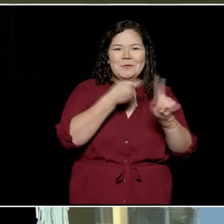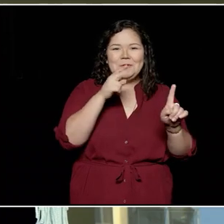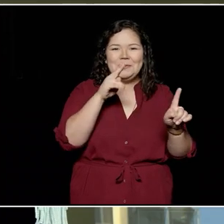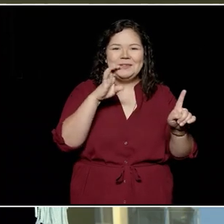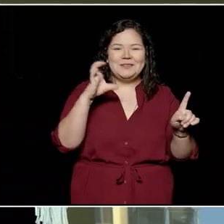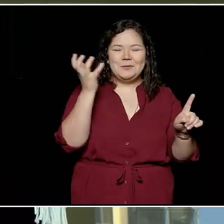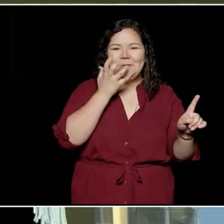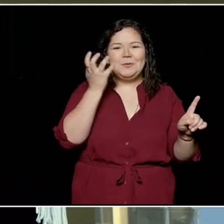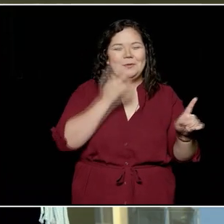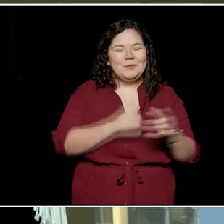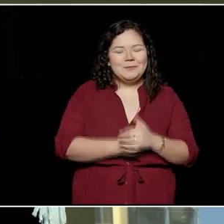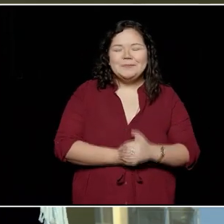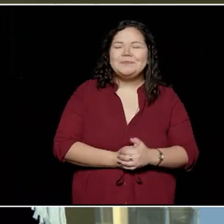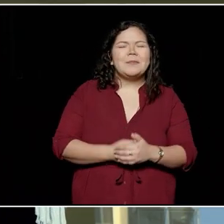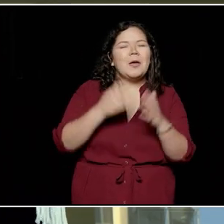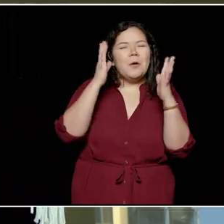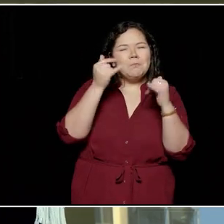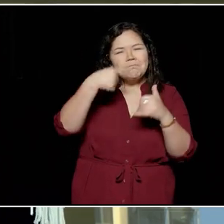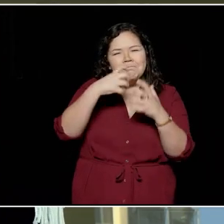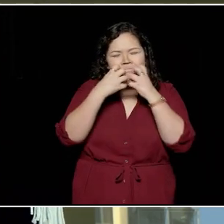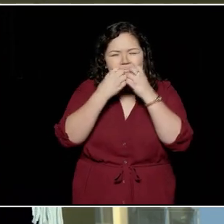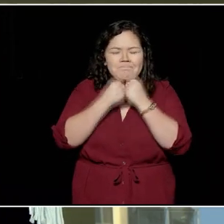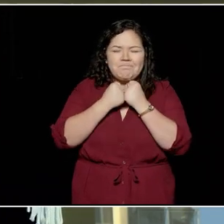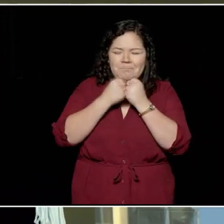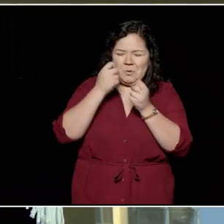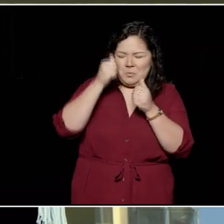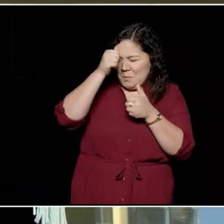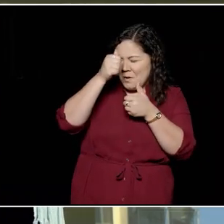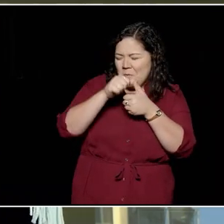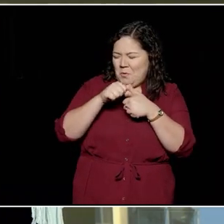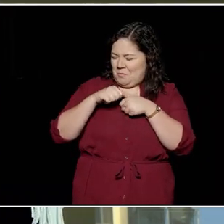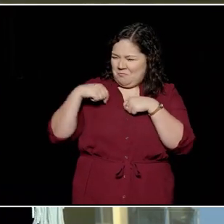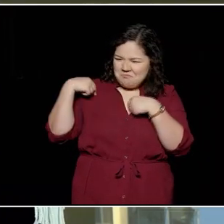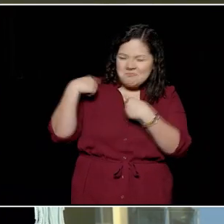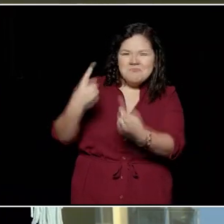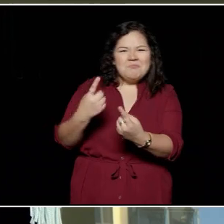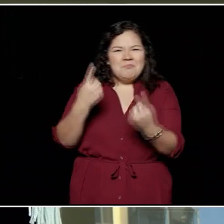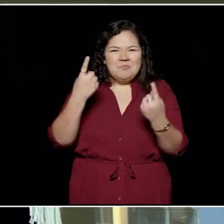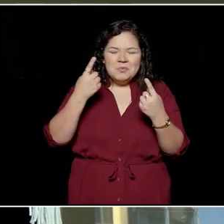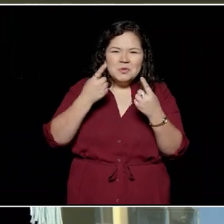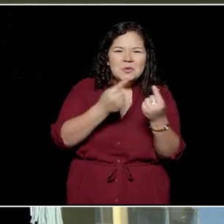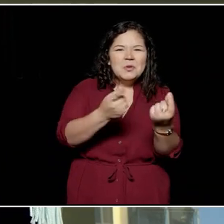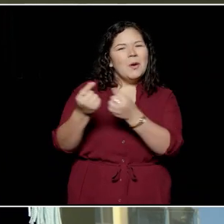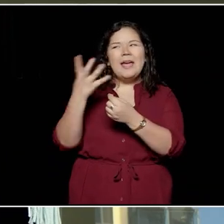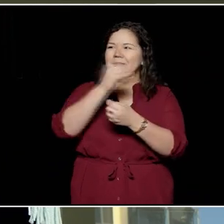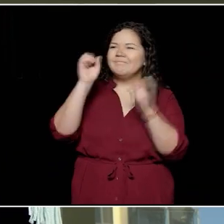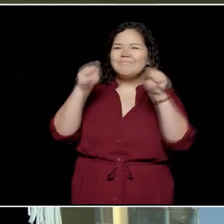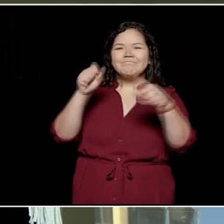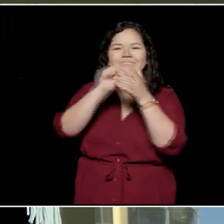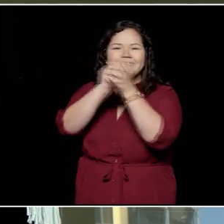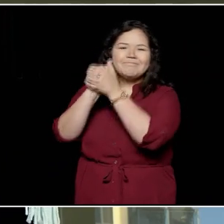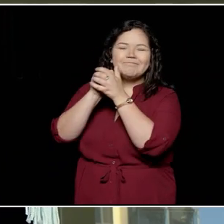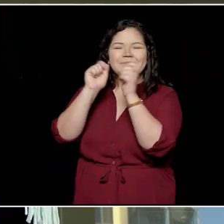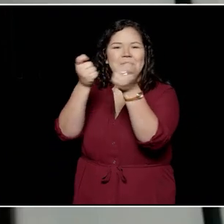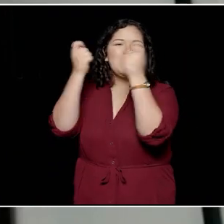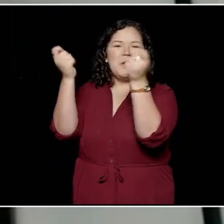UBC. May you savor this moment and celebrate your achievement with your loved ones. Toom